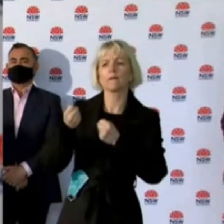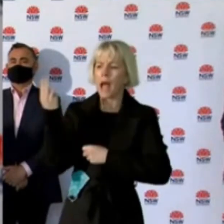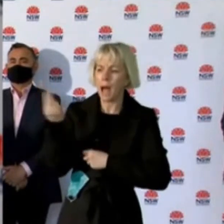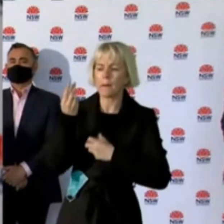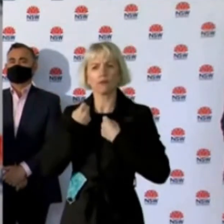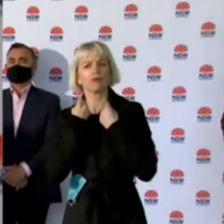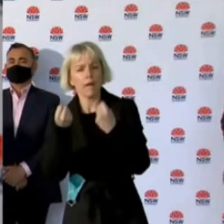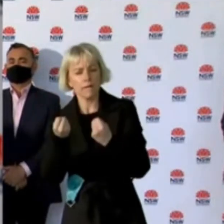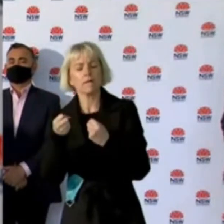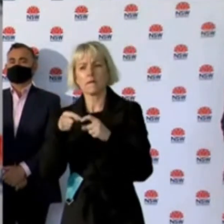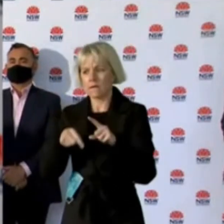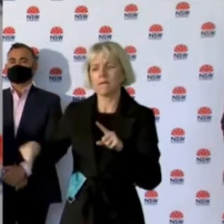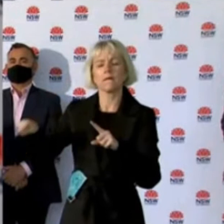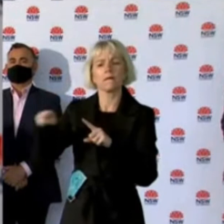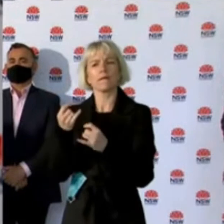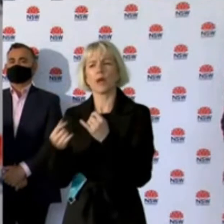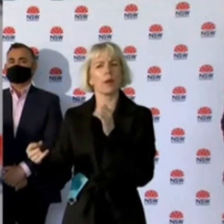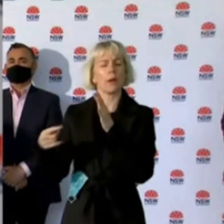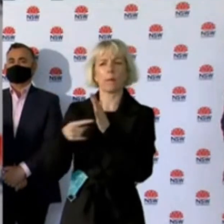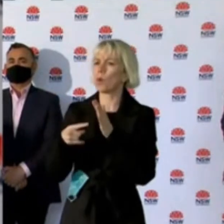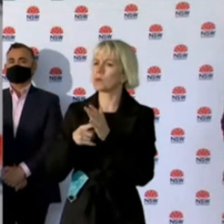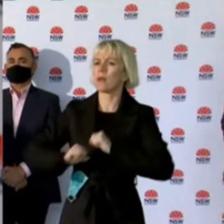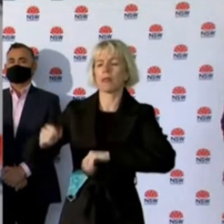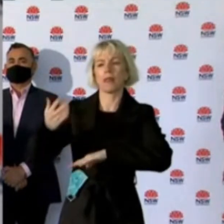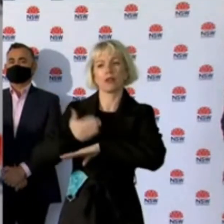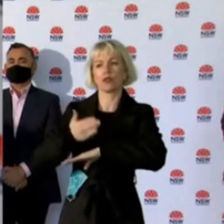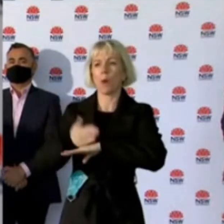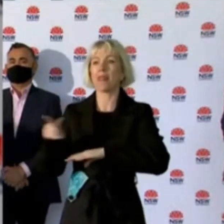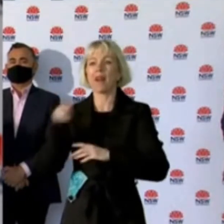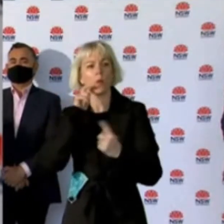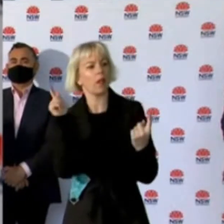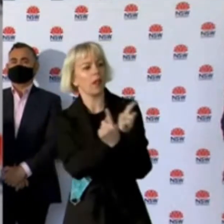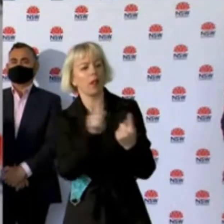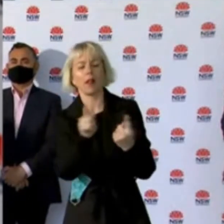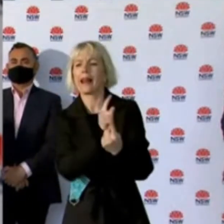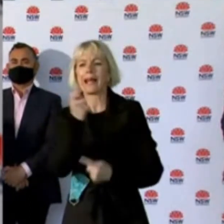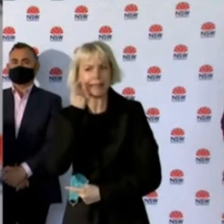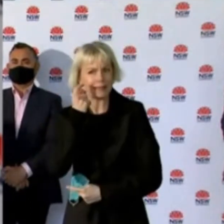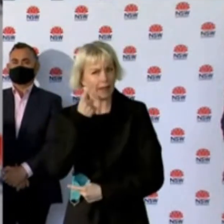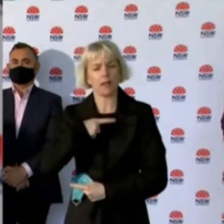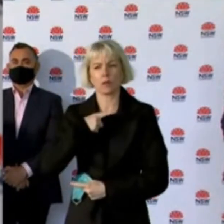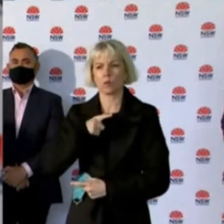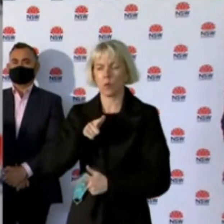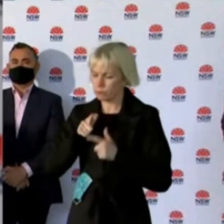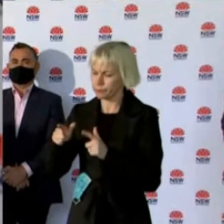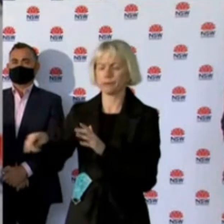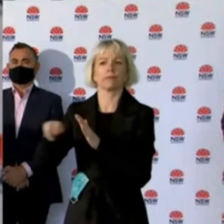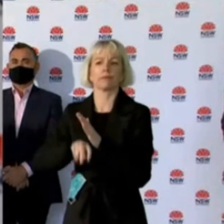number, but obviously what we need to say is that action is to keep the community